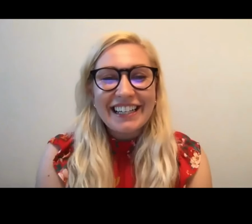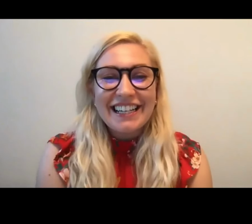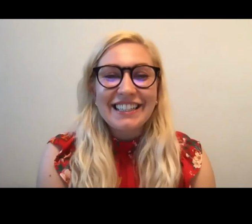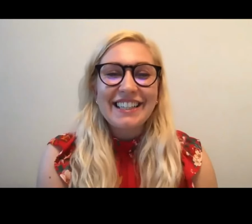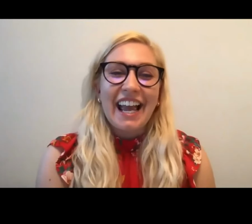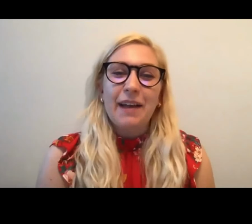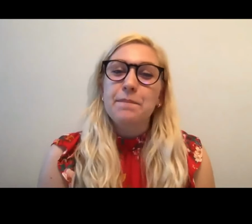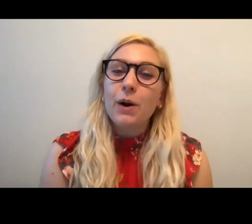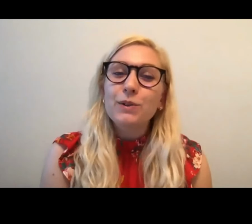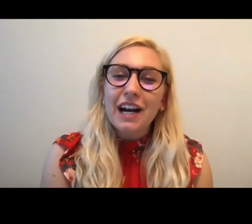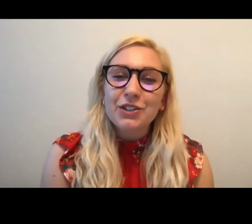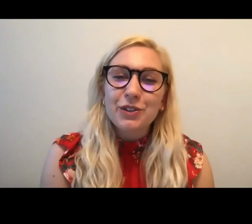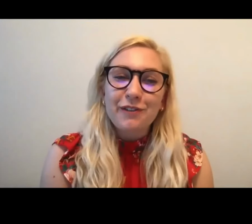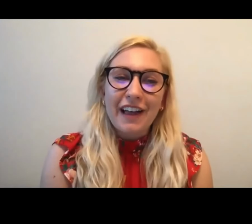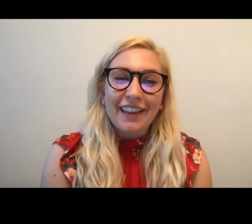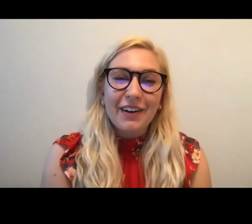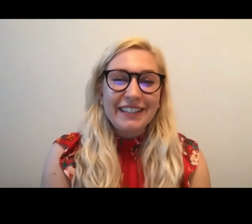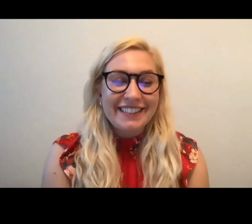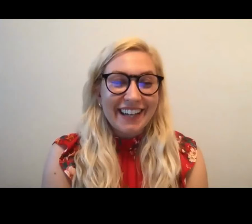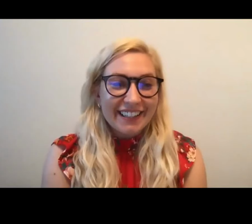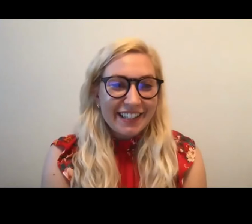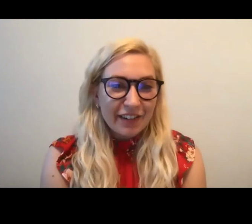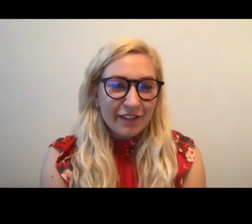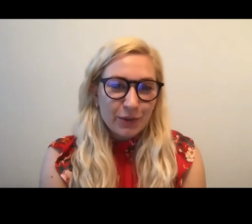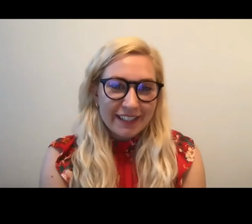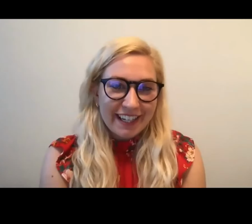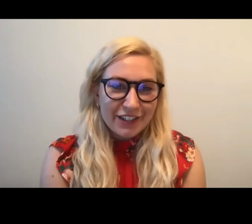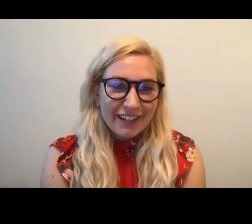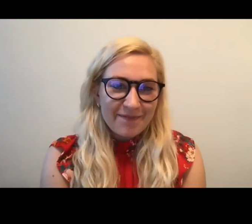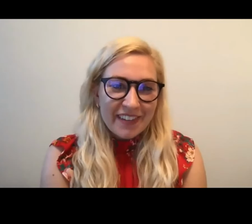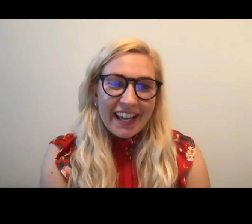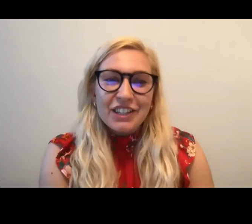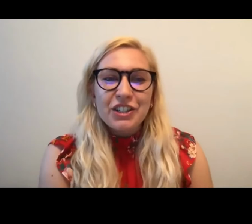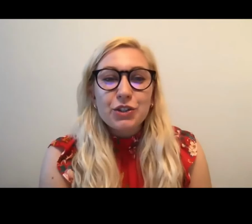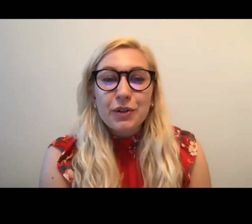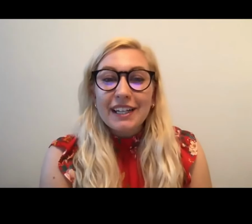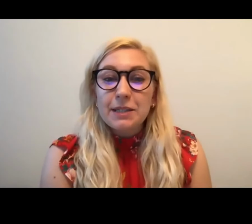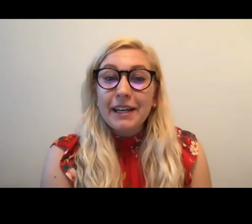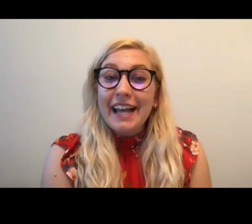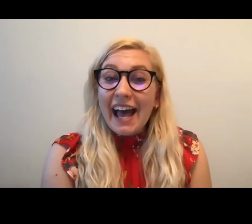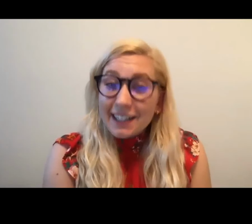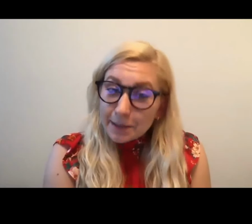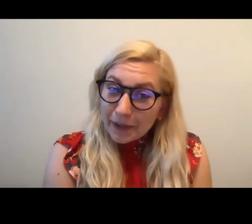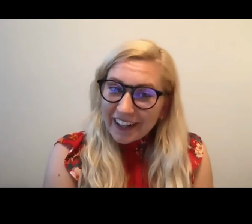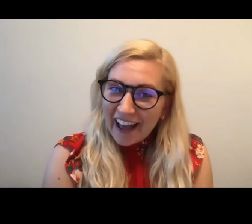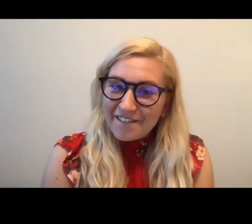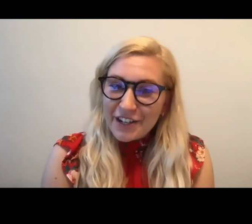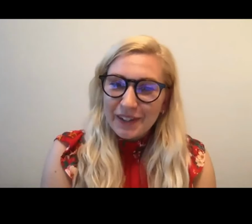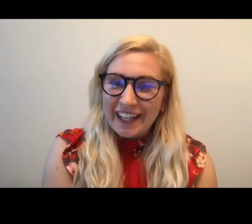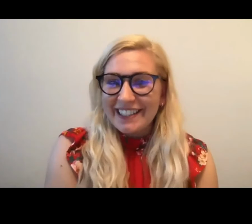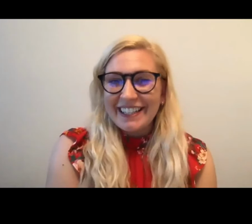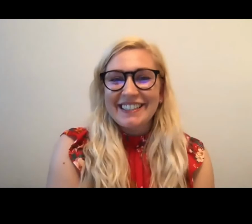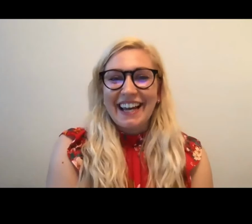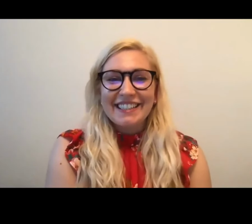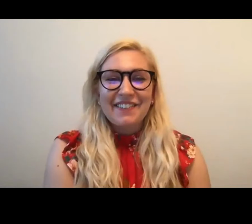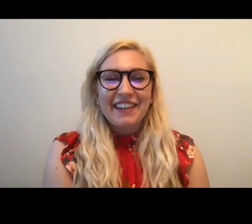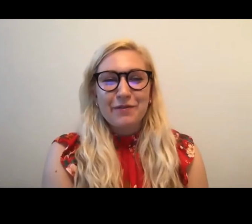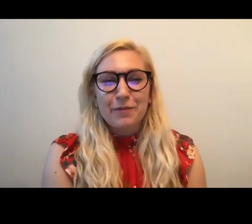Shraddha is a postdoctoral fellow in scientific visualization. She is training to be an expert at